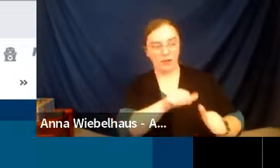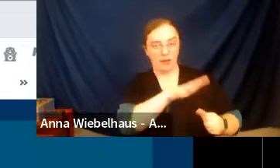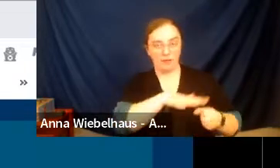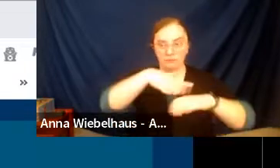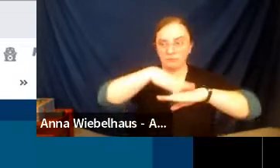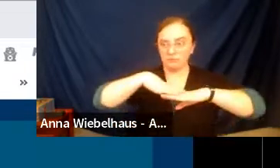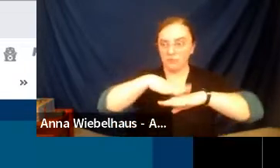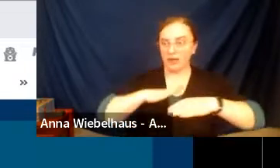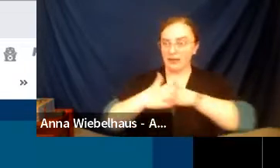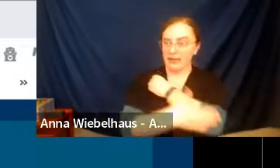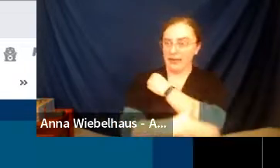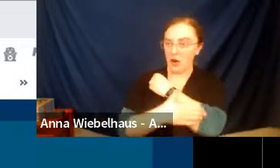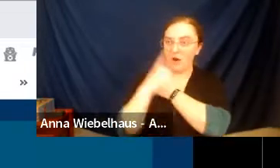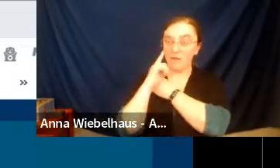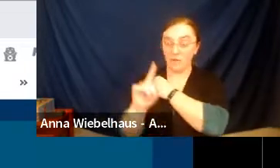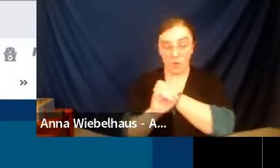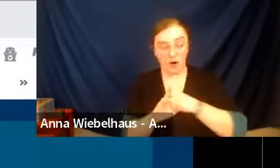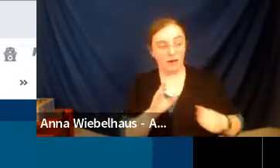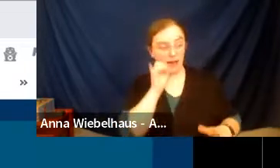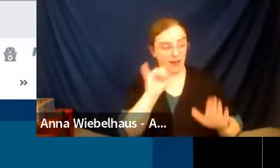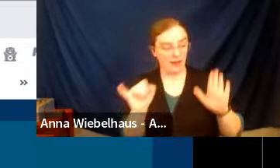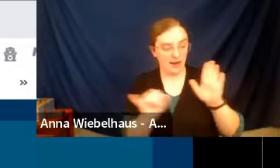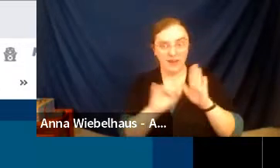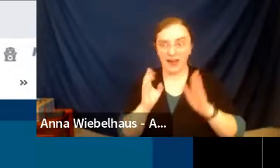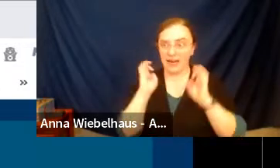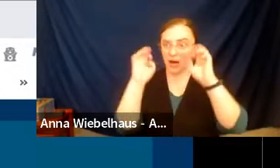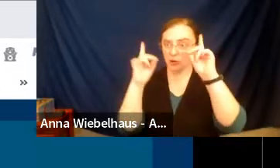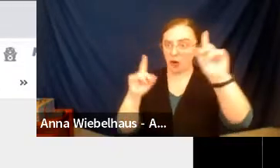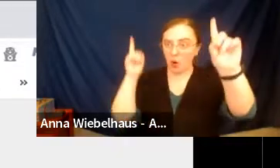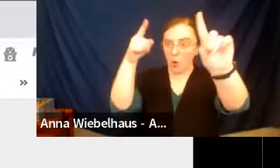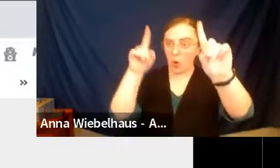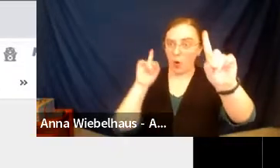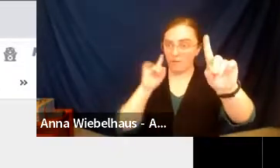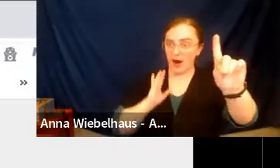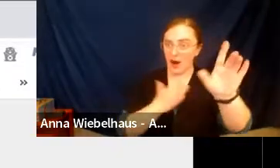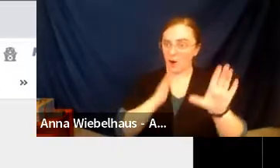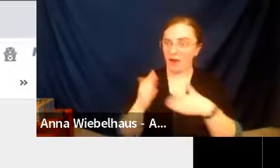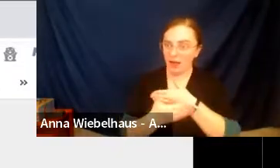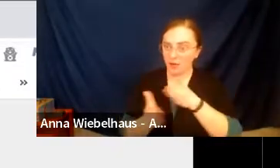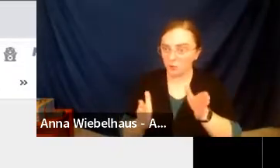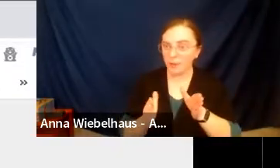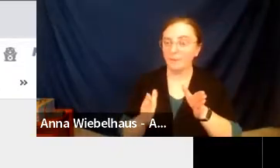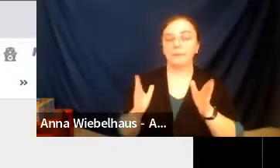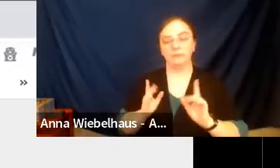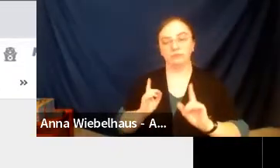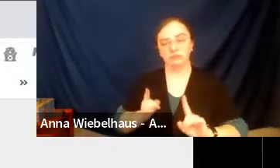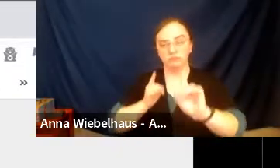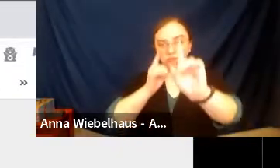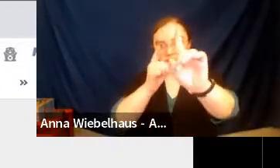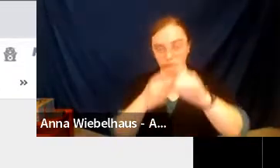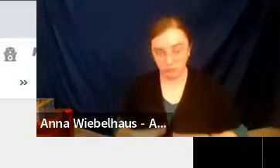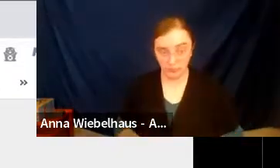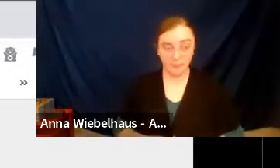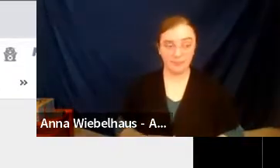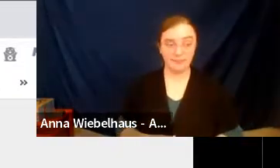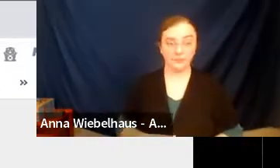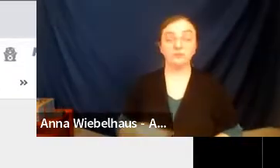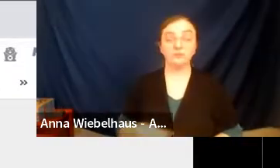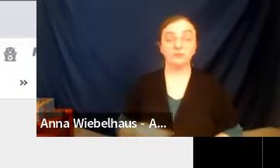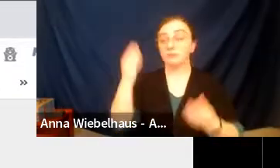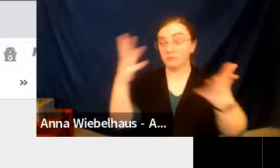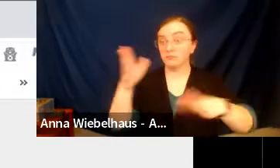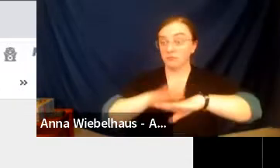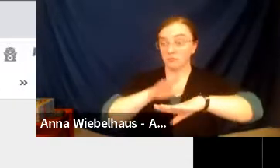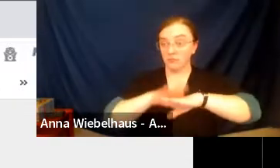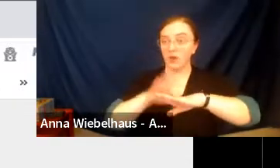the educational aims that we've identified in our classrooms and schools. So just for everyone to know, we will be recording this